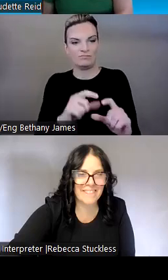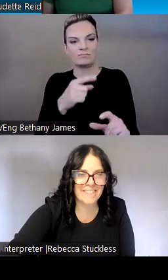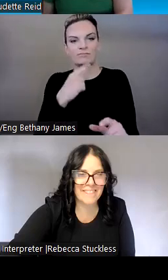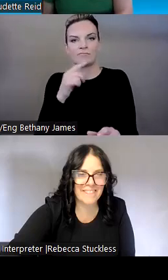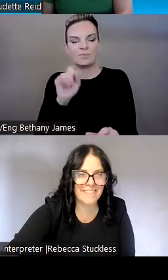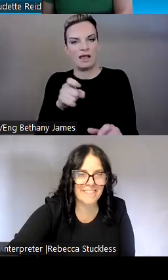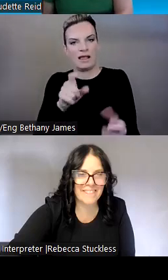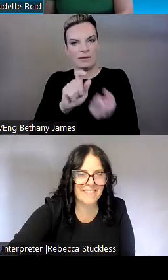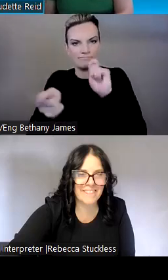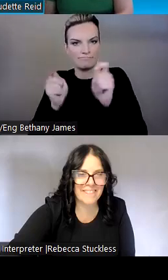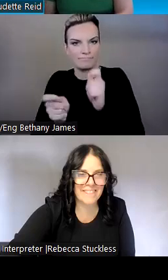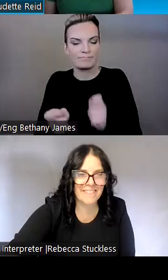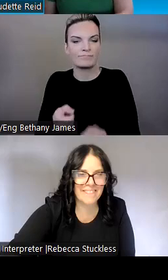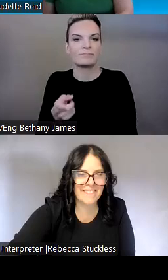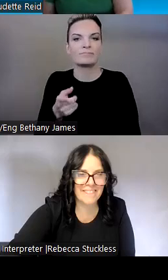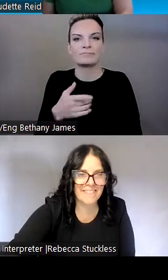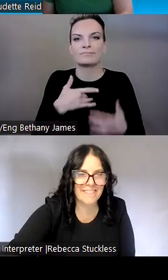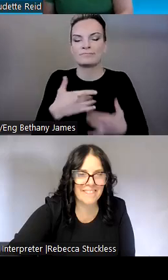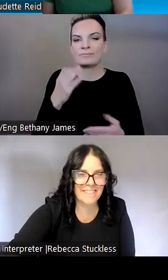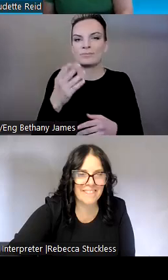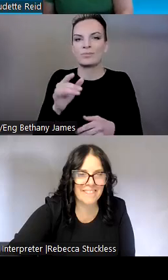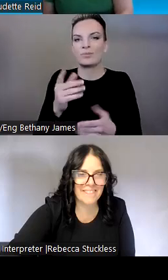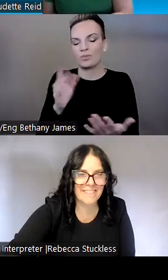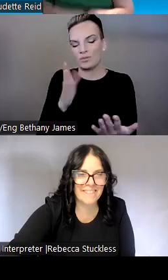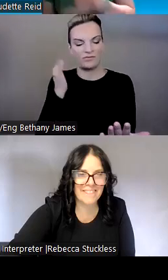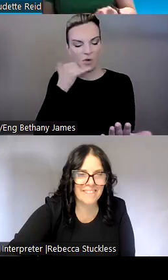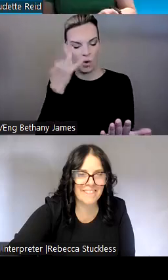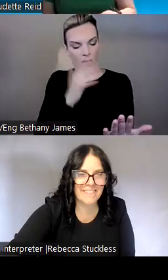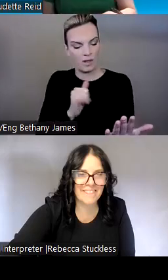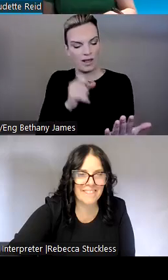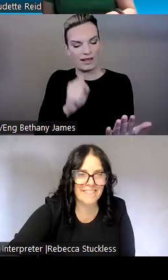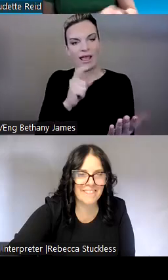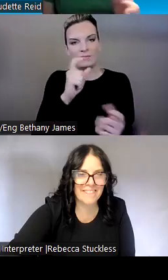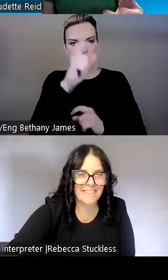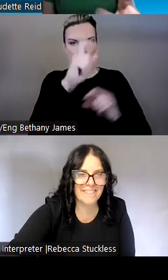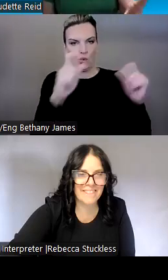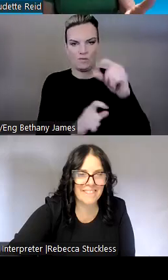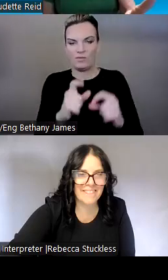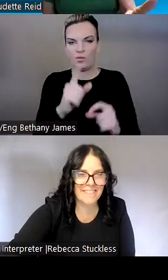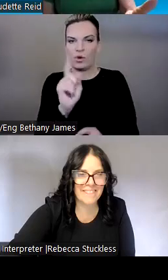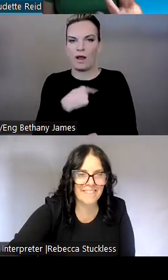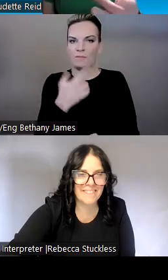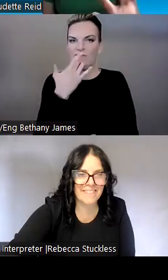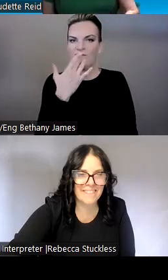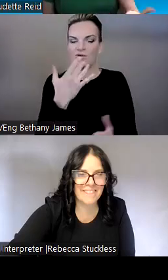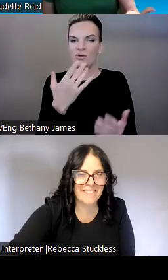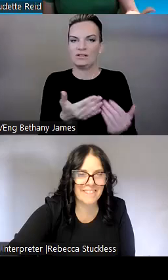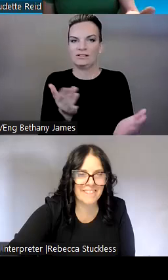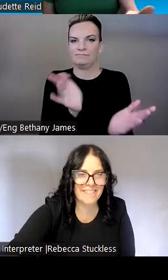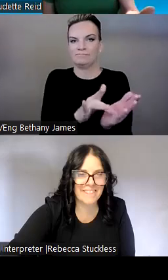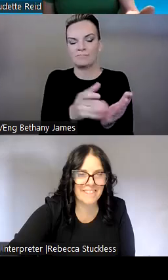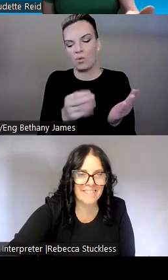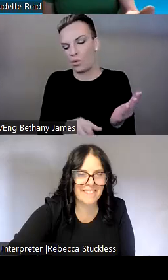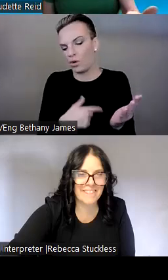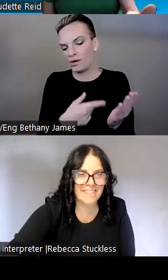in the control center or in system centers. What you do is you set it up so that you hit the side